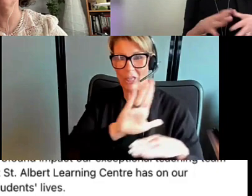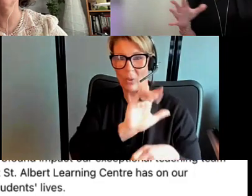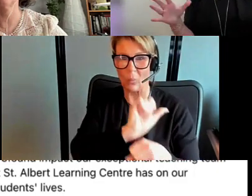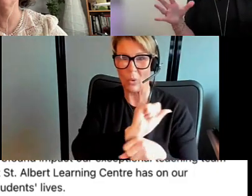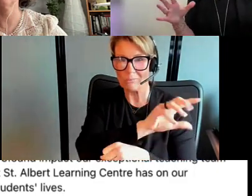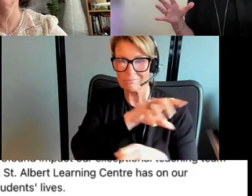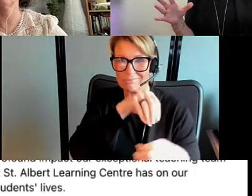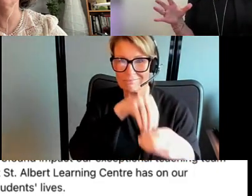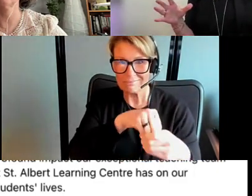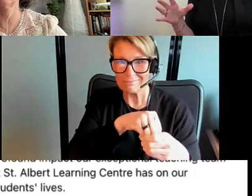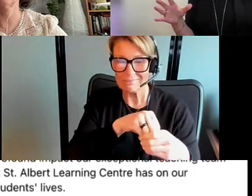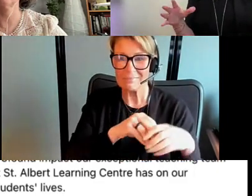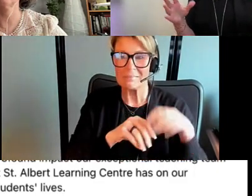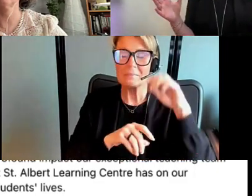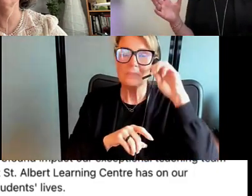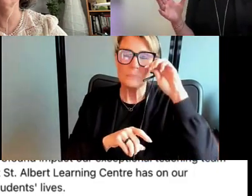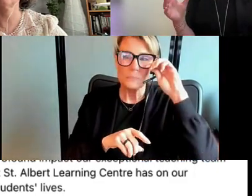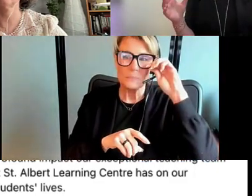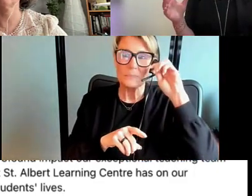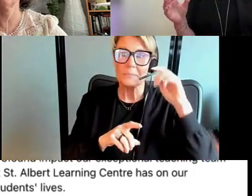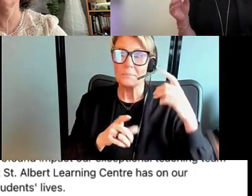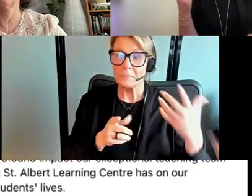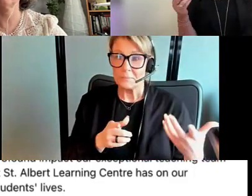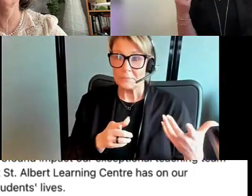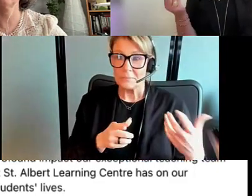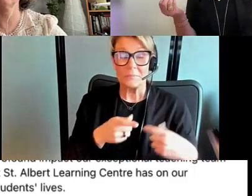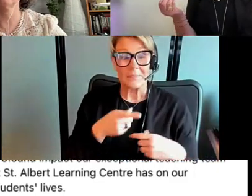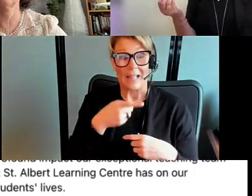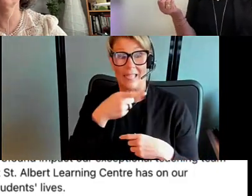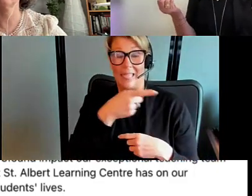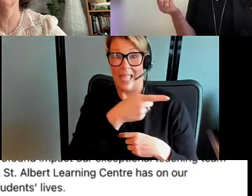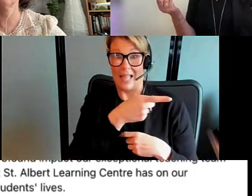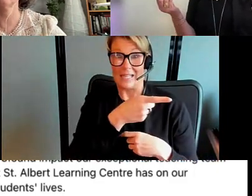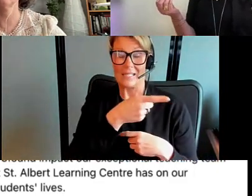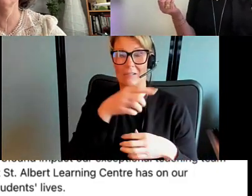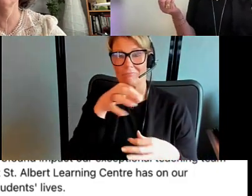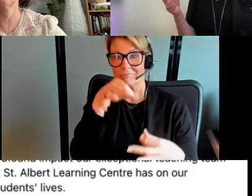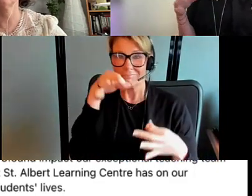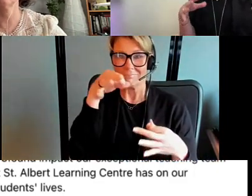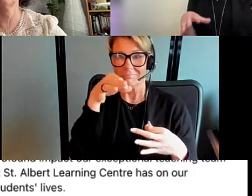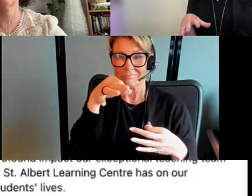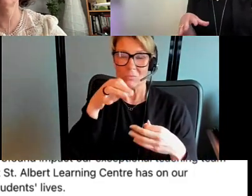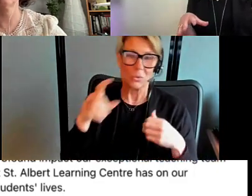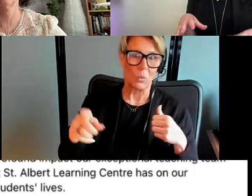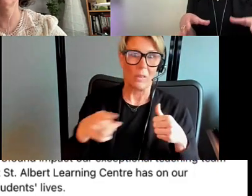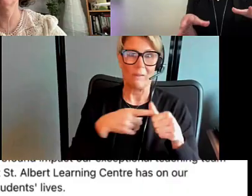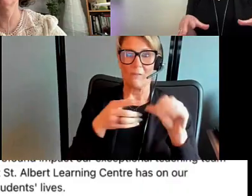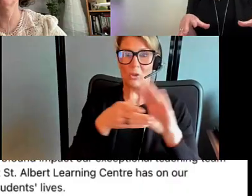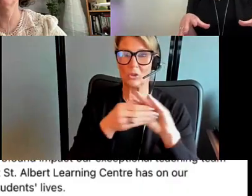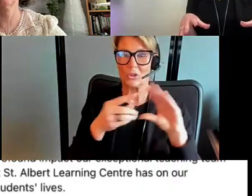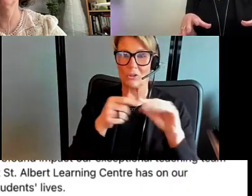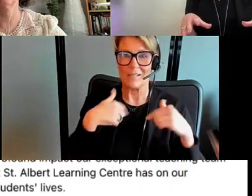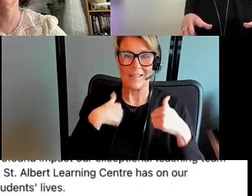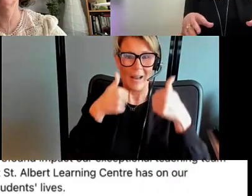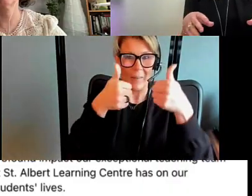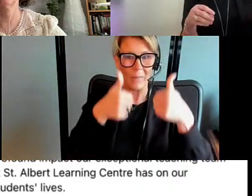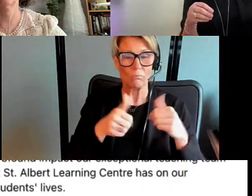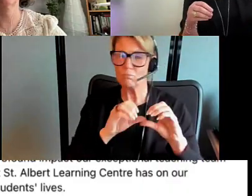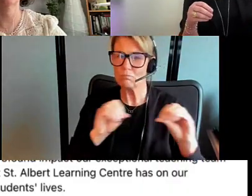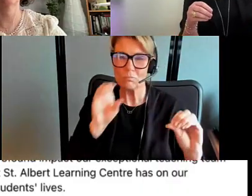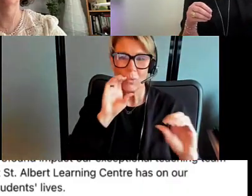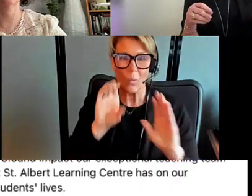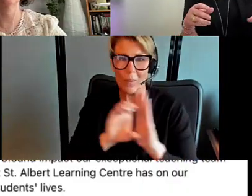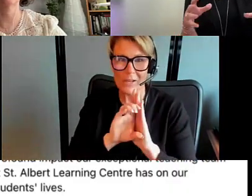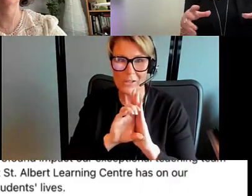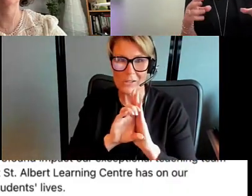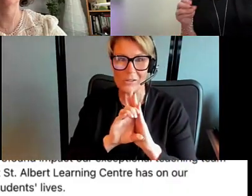and basically this was one of the first stories that I posted without a picture. And